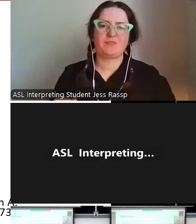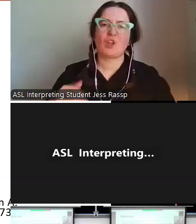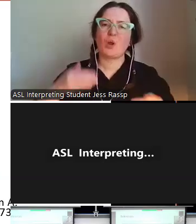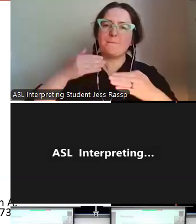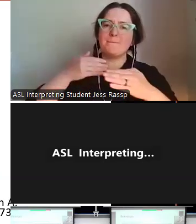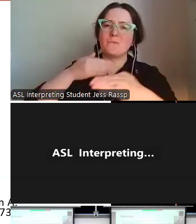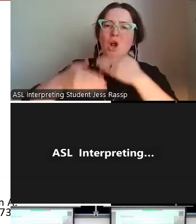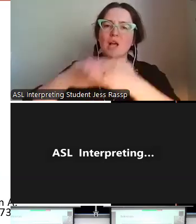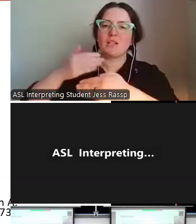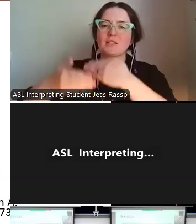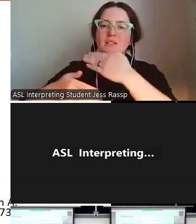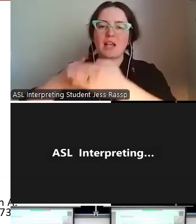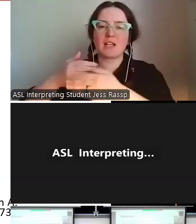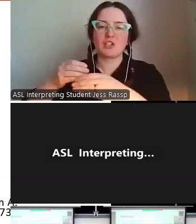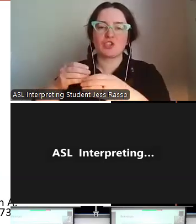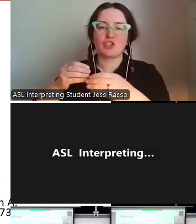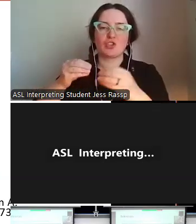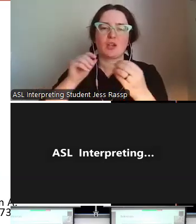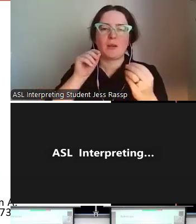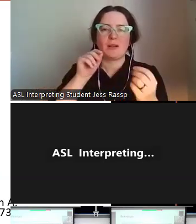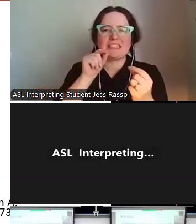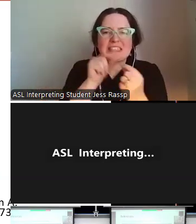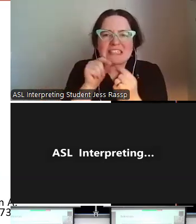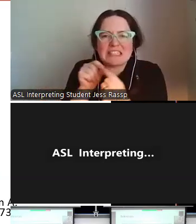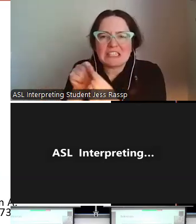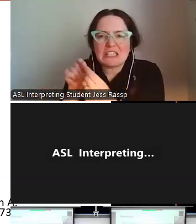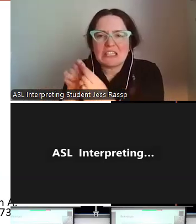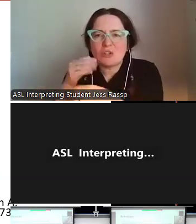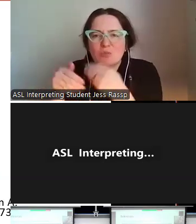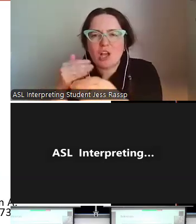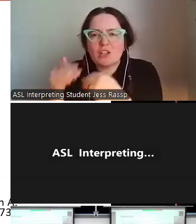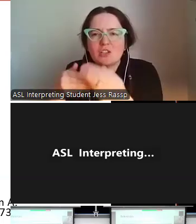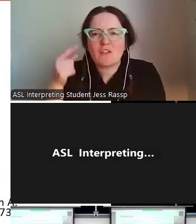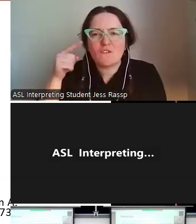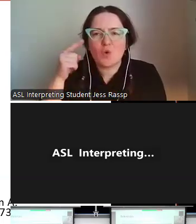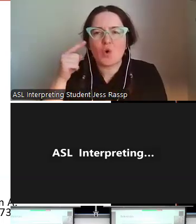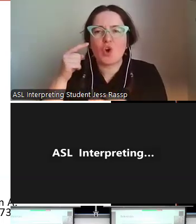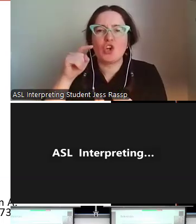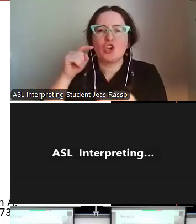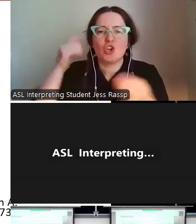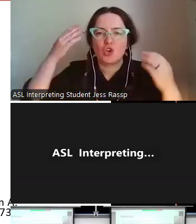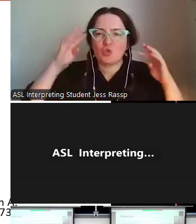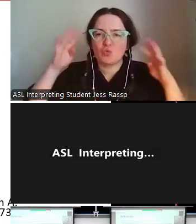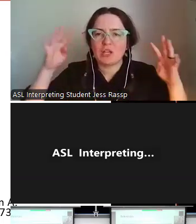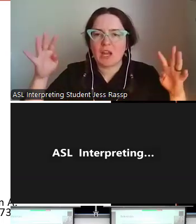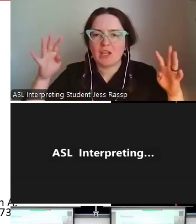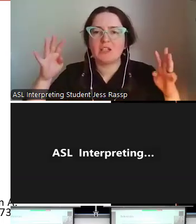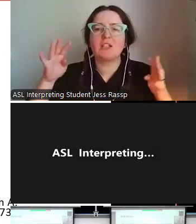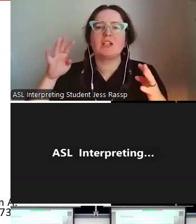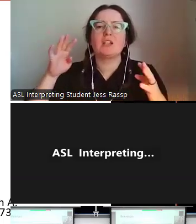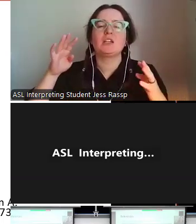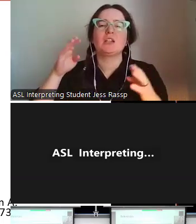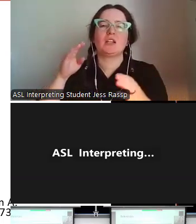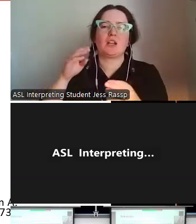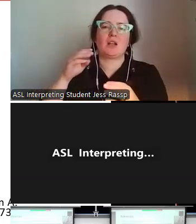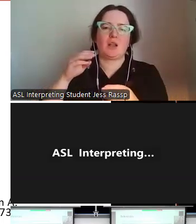make this polypeptide specifically? Or like, is that what's slowing them down? And